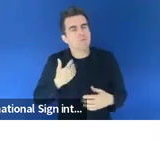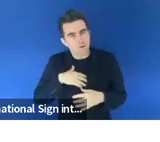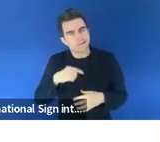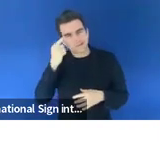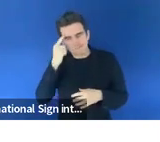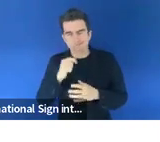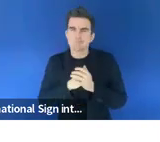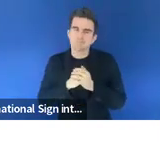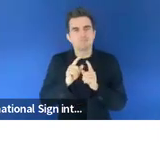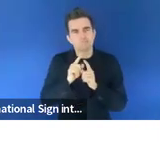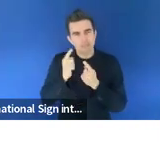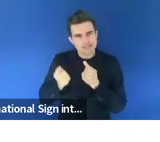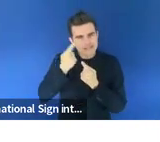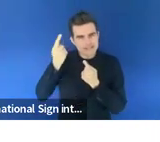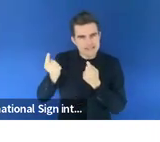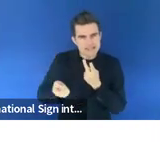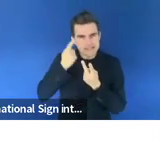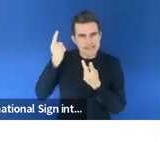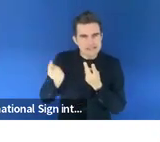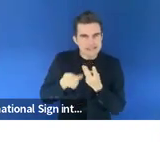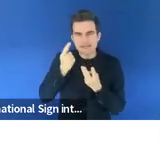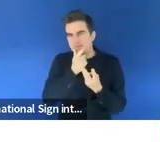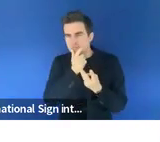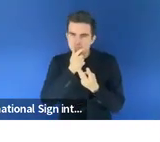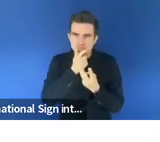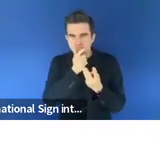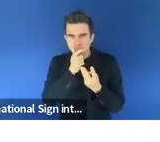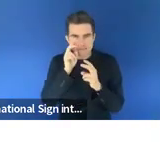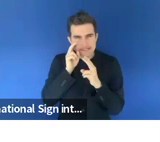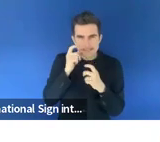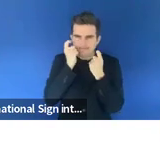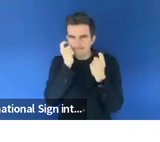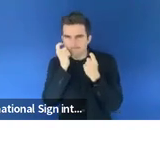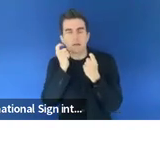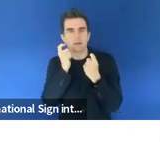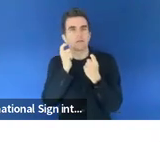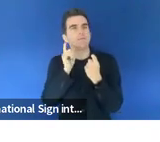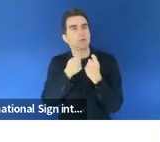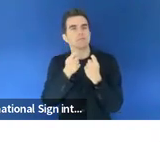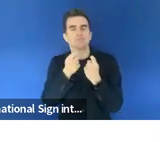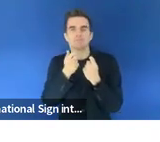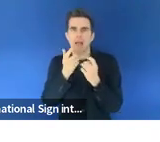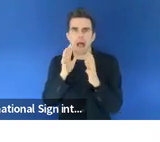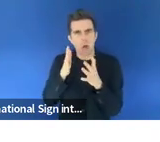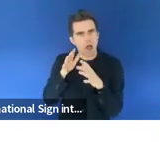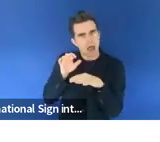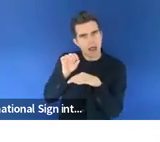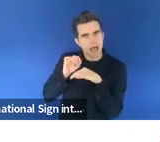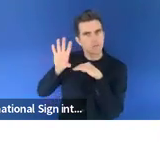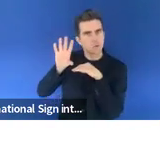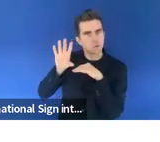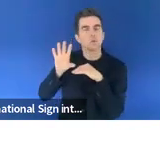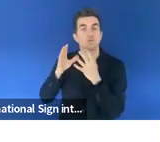minister, but you don't have direct access to them. Well, think critically about who influences them. Where do they